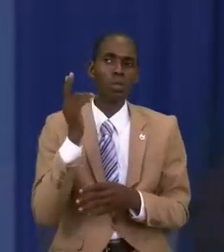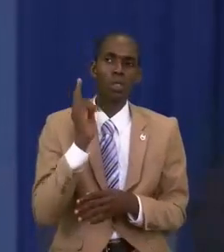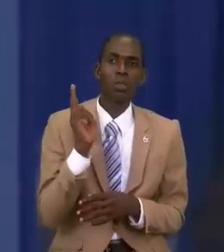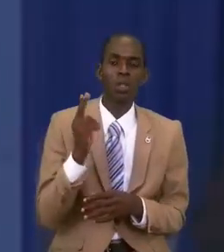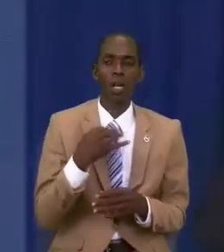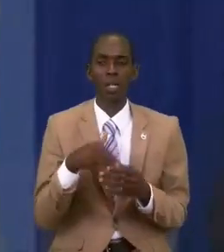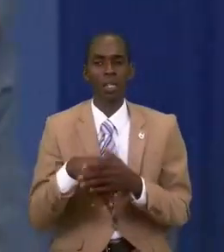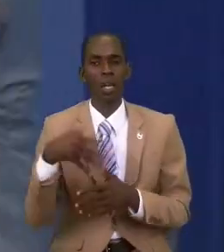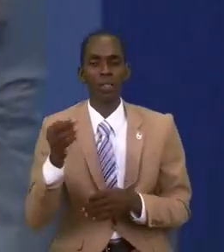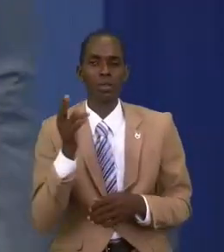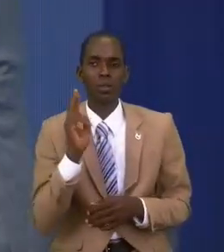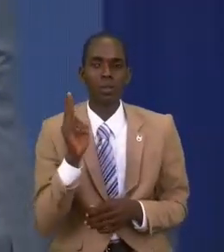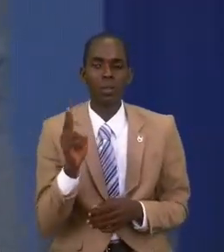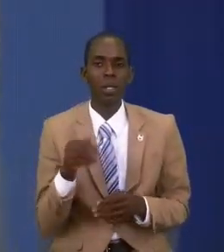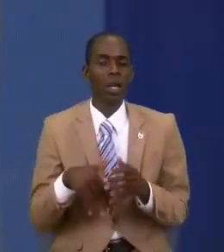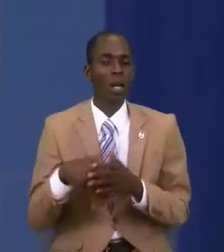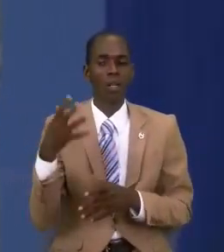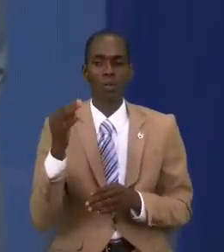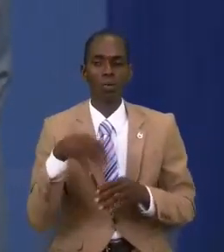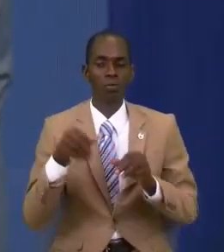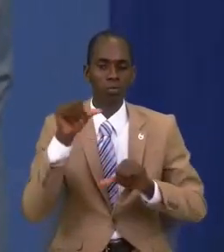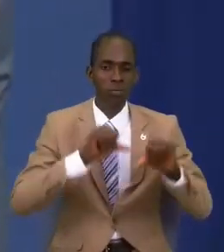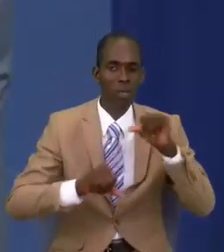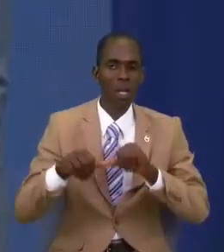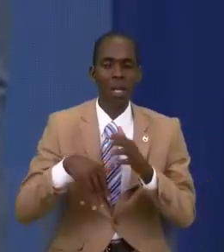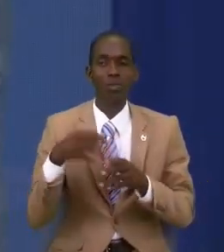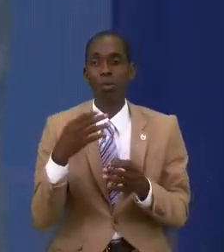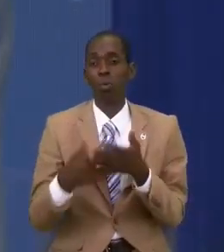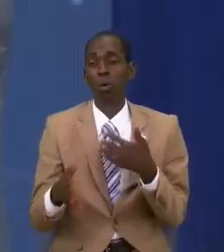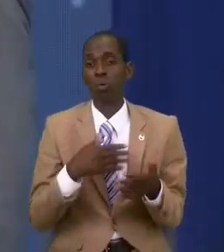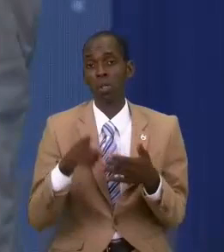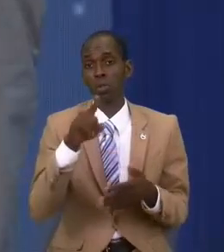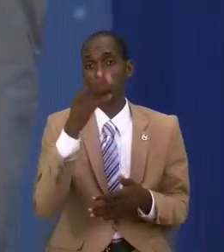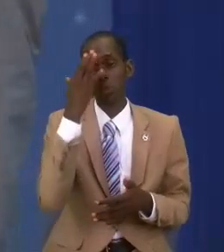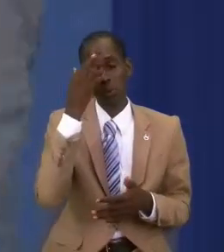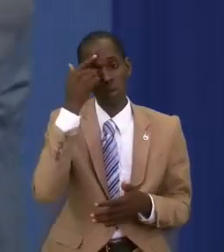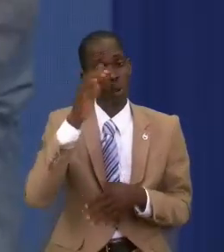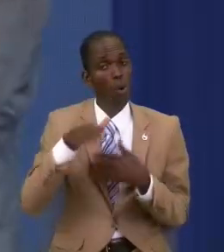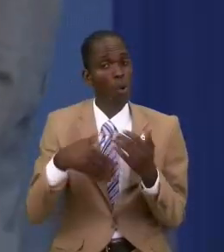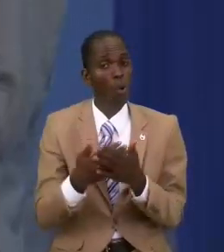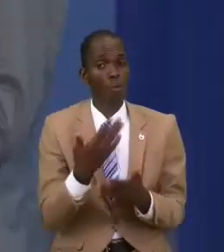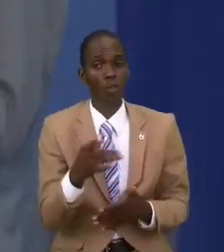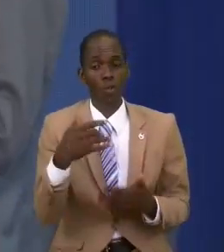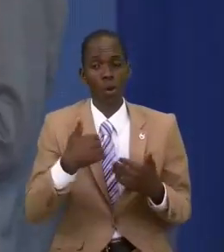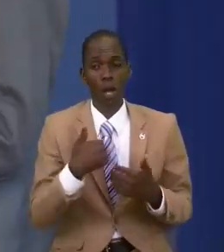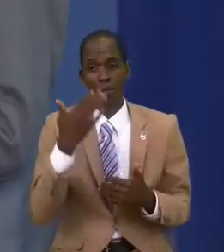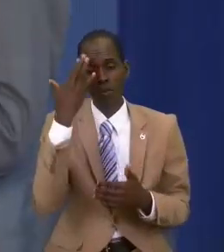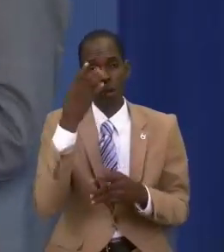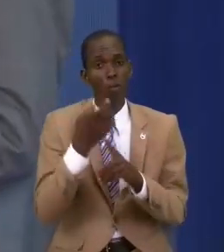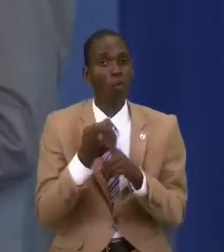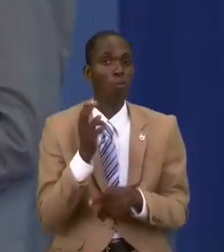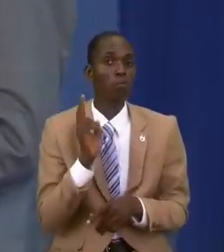that we know, because all the things we have known from history, all the things we have known from science could not give us